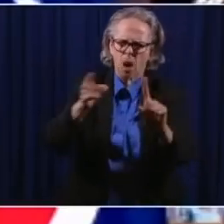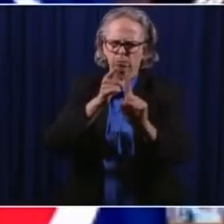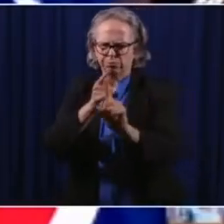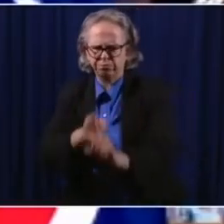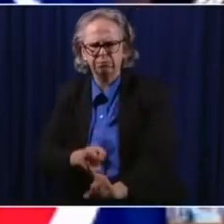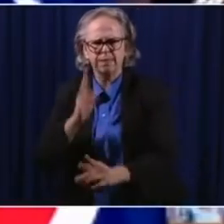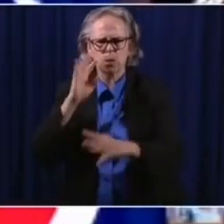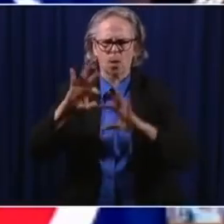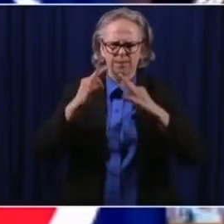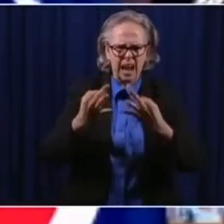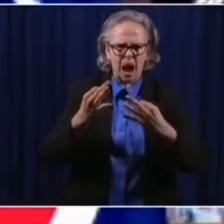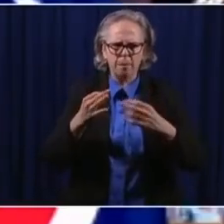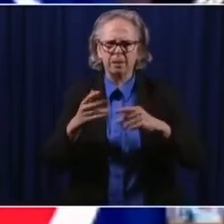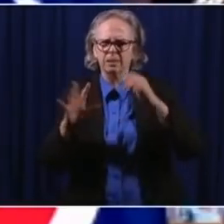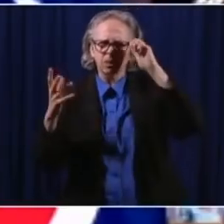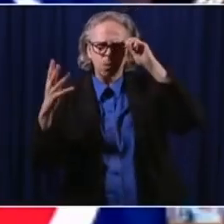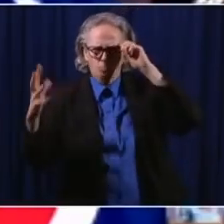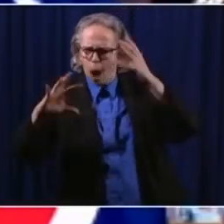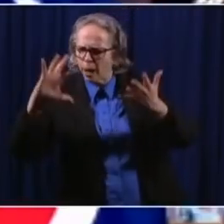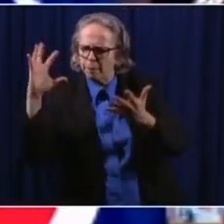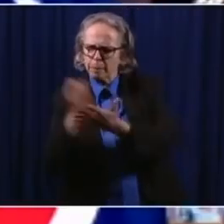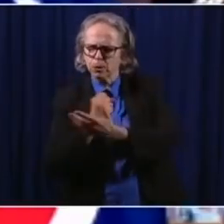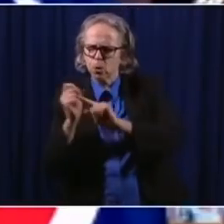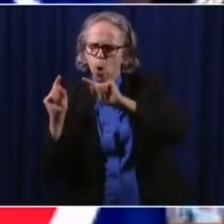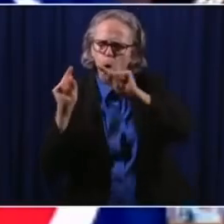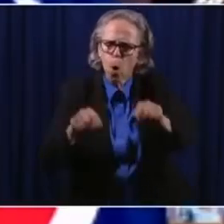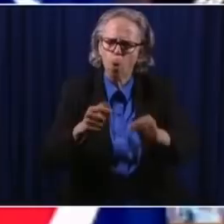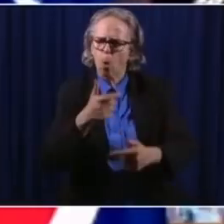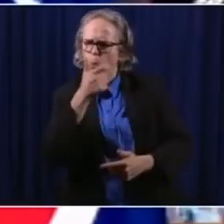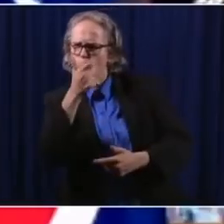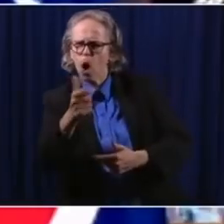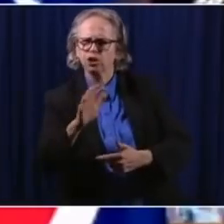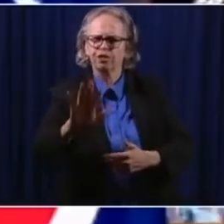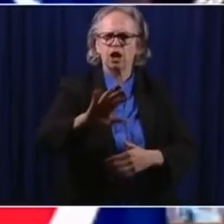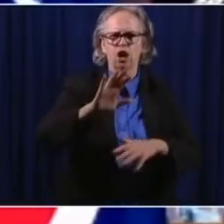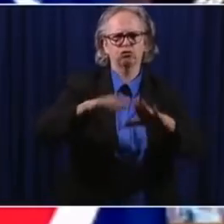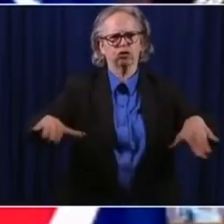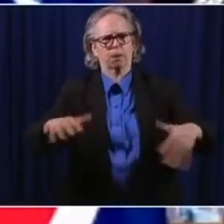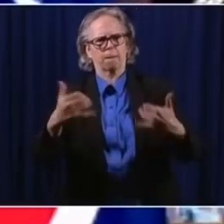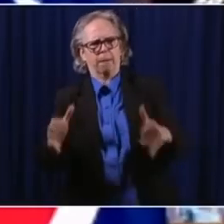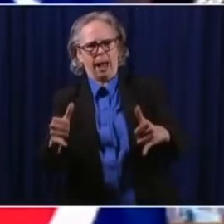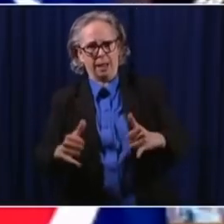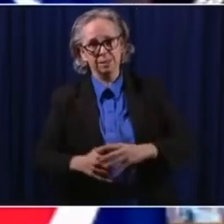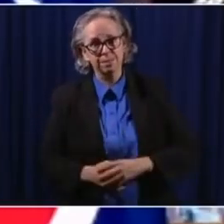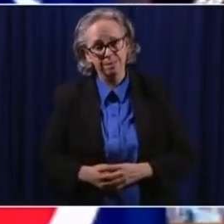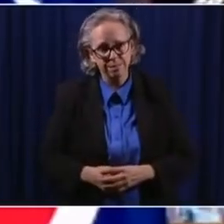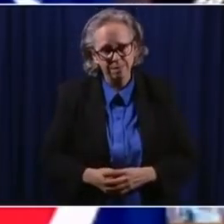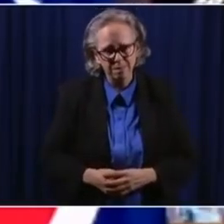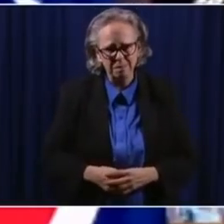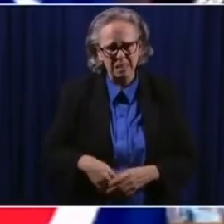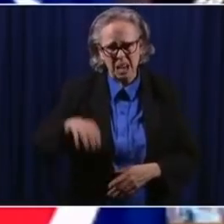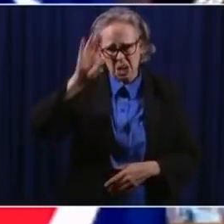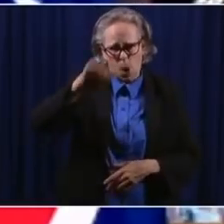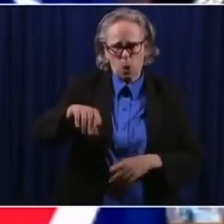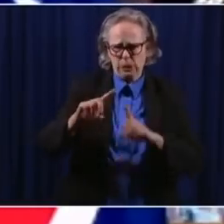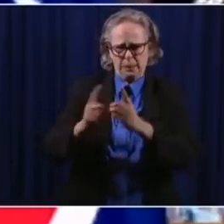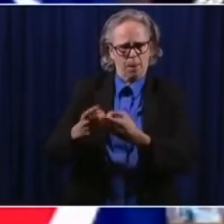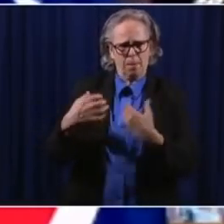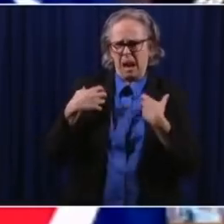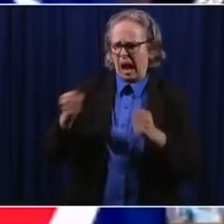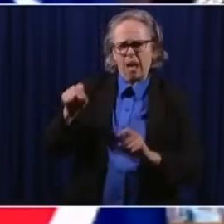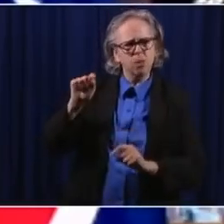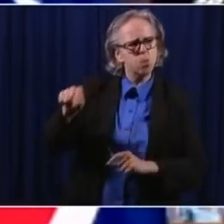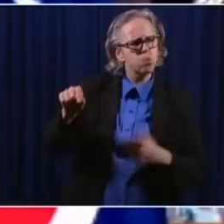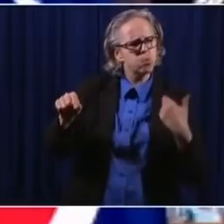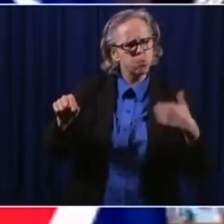every school can do that for both home and away fans. And we know our Department of Health is looking at those